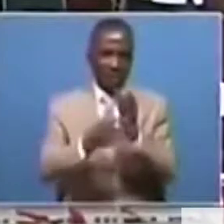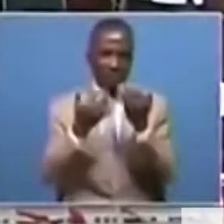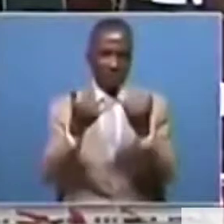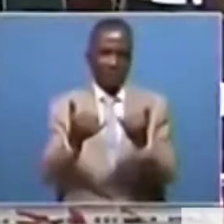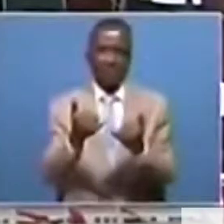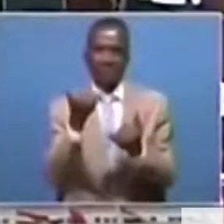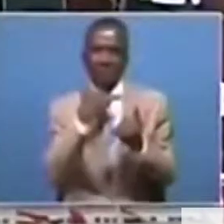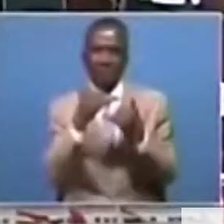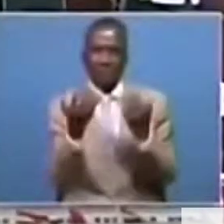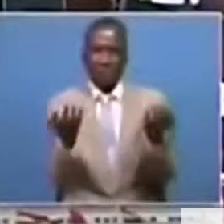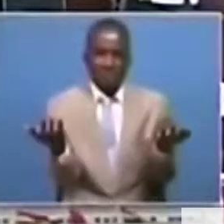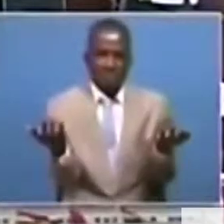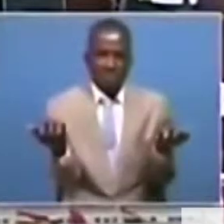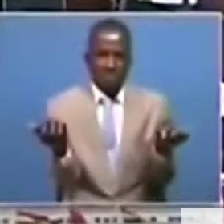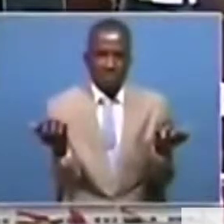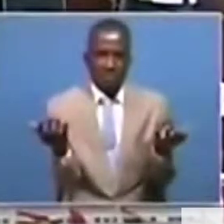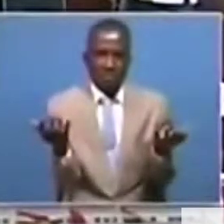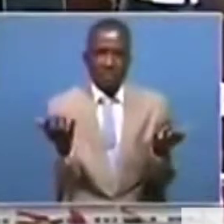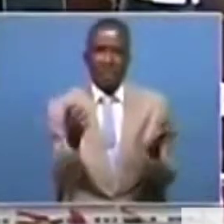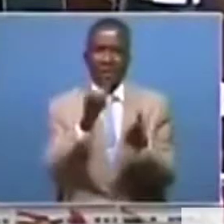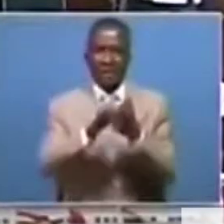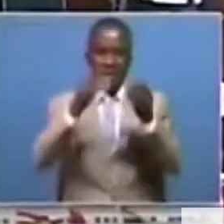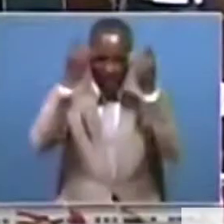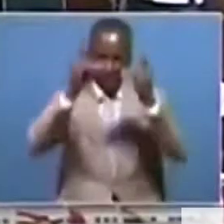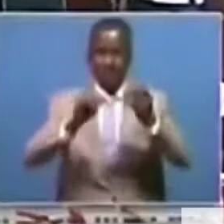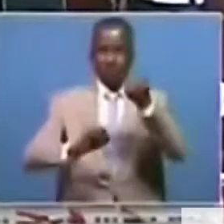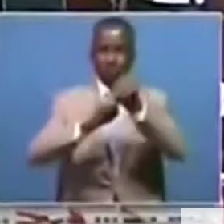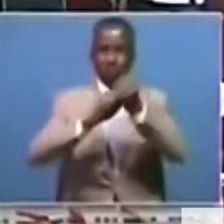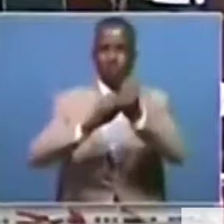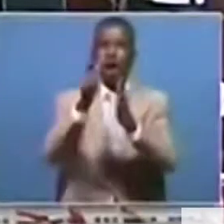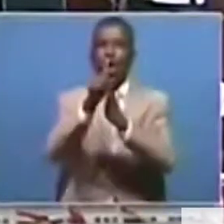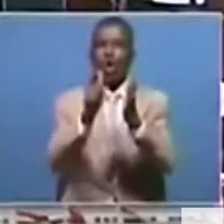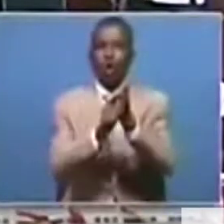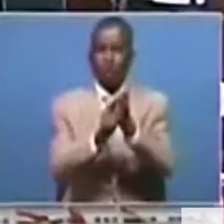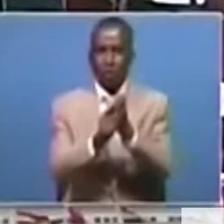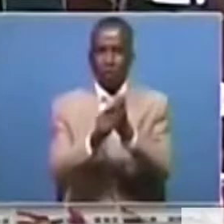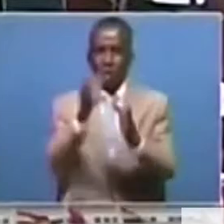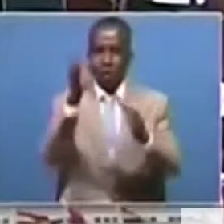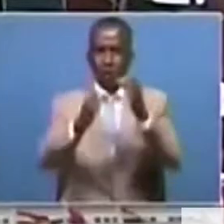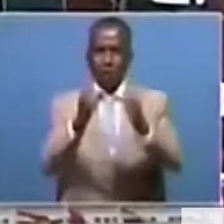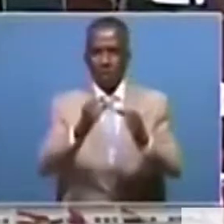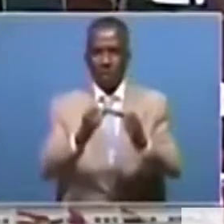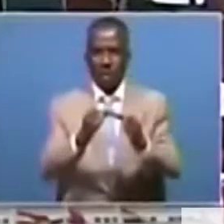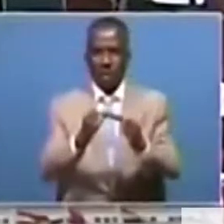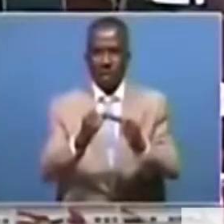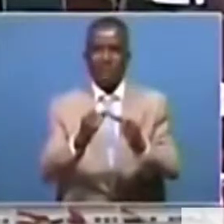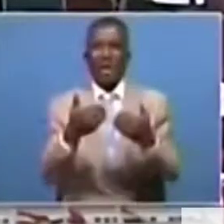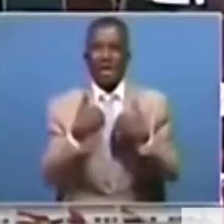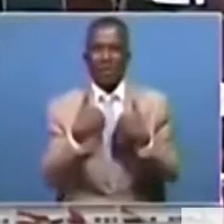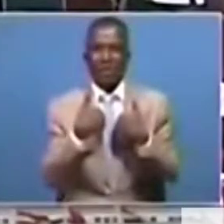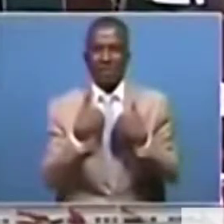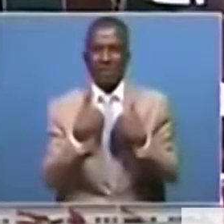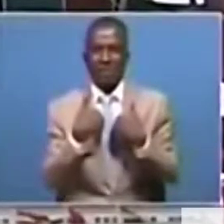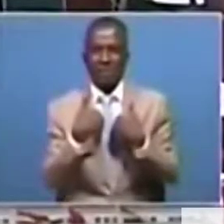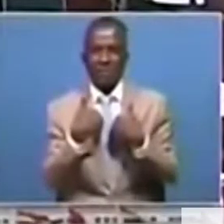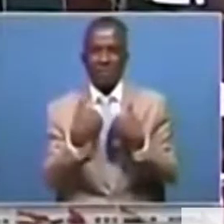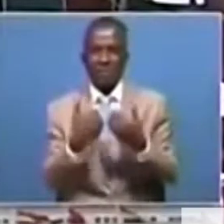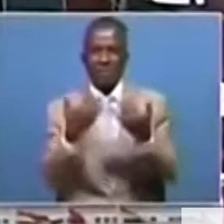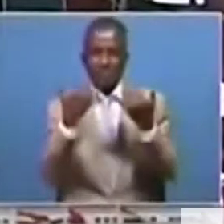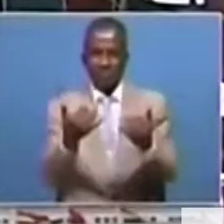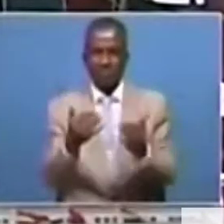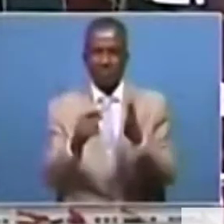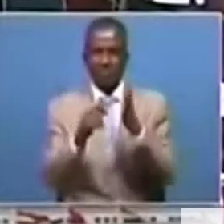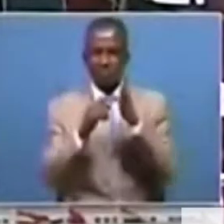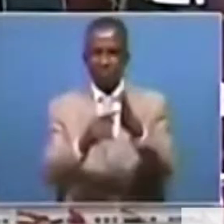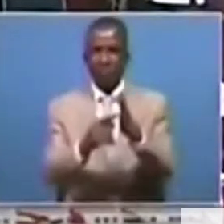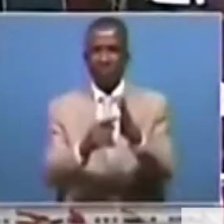any miscarriage of justice. That decision is backed by law, particularly our rules of procedure, case law, and settled practice. We